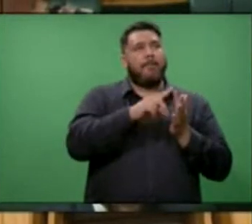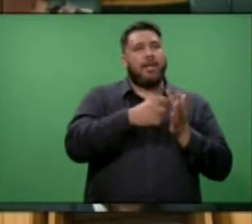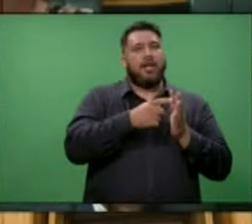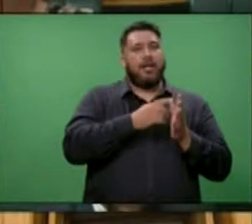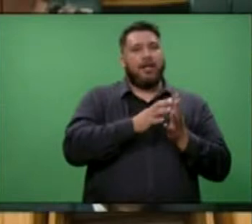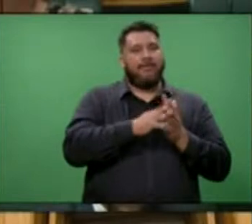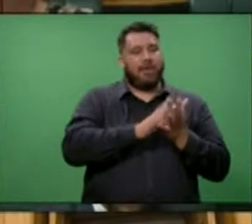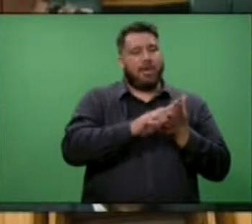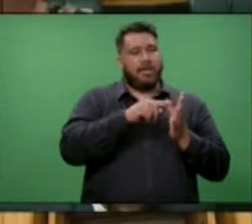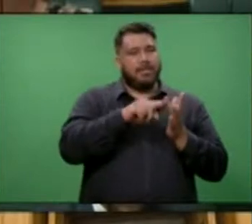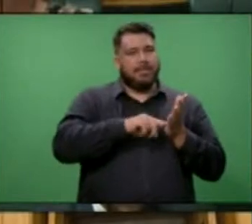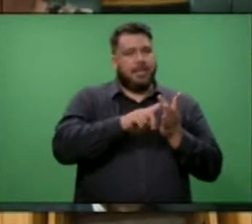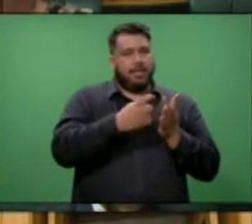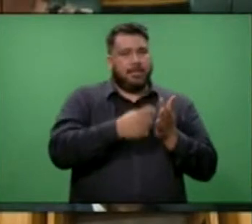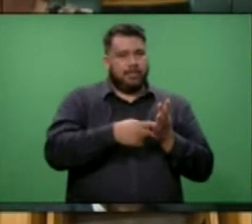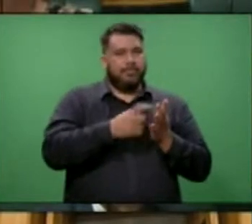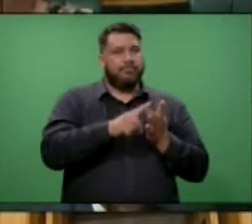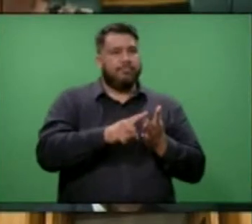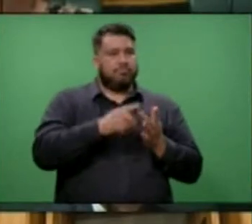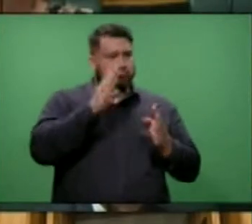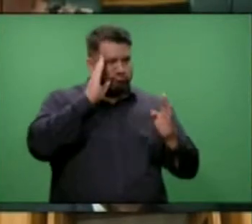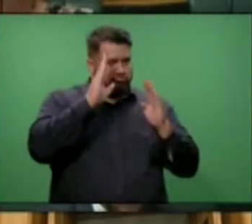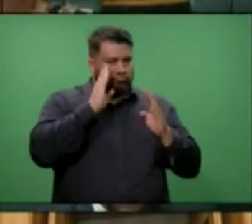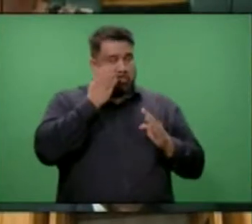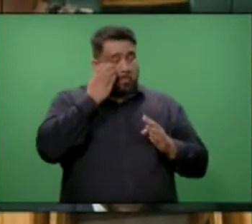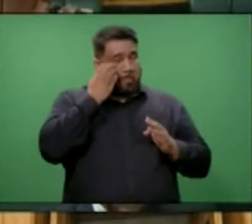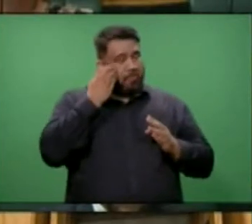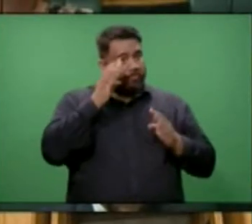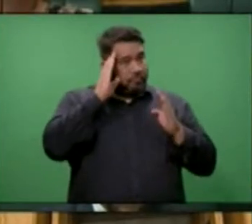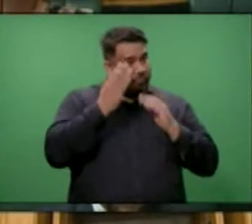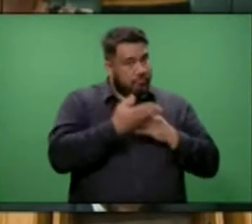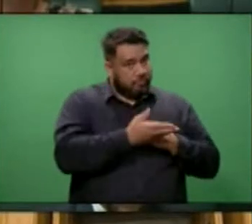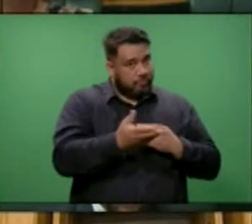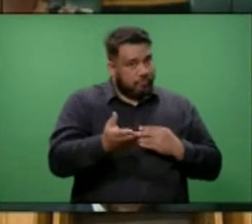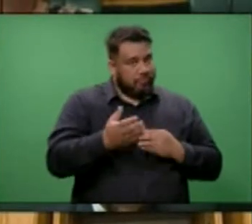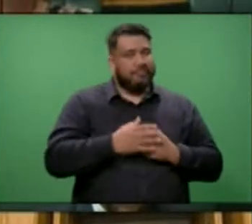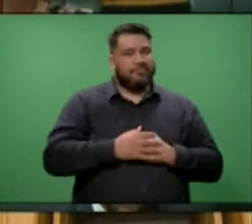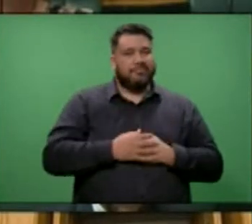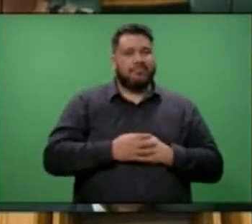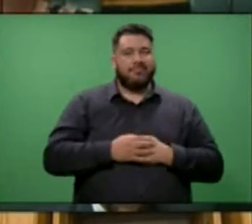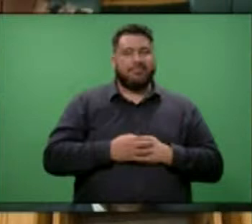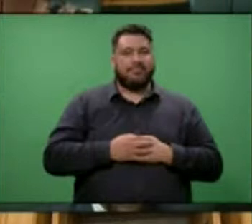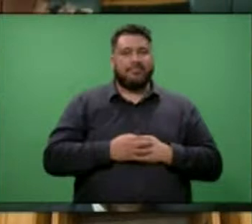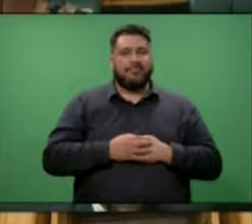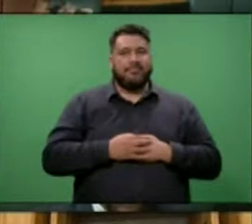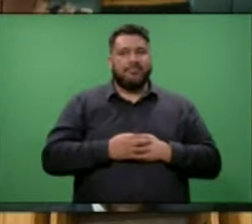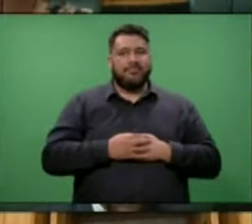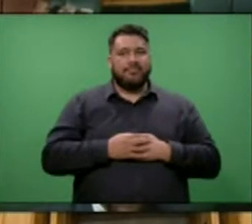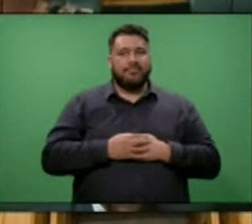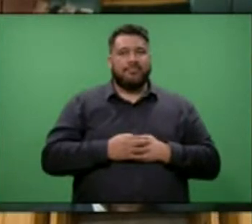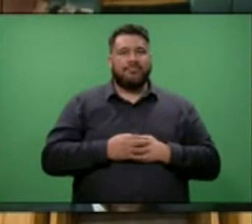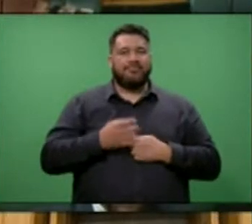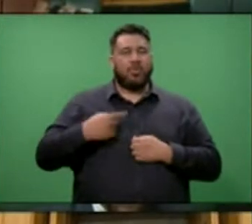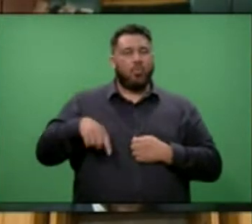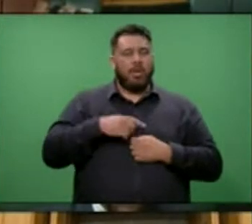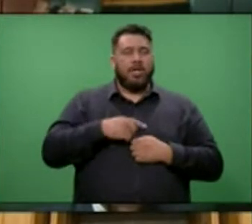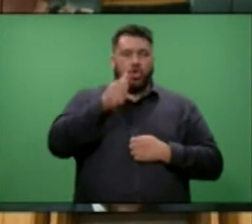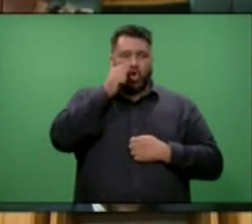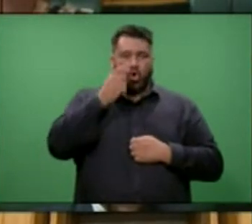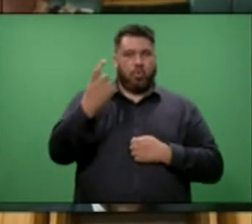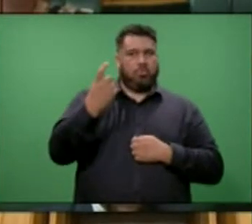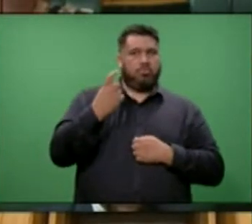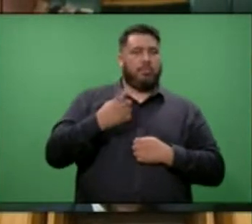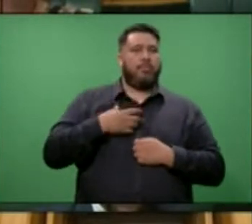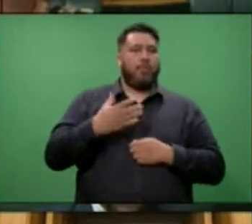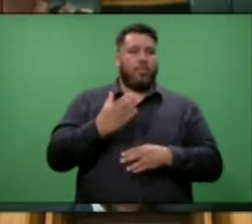tēnei tōku mihi ki a koutou he mahi nui hoki kei mui a tātou. Nā reira, ngā āpiha o tēnei